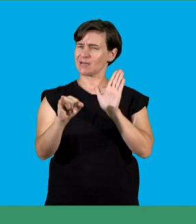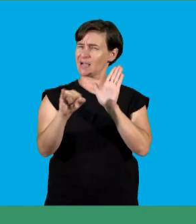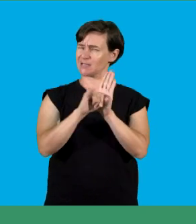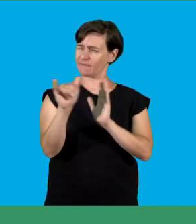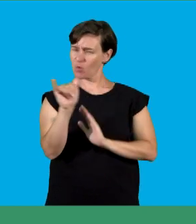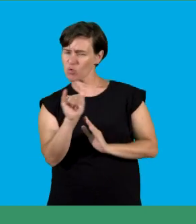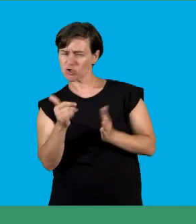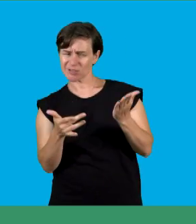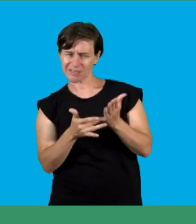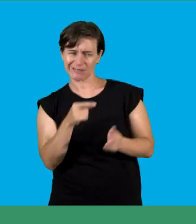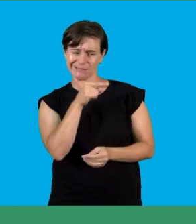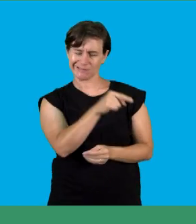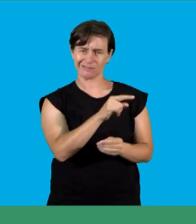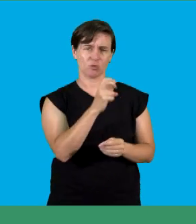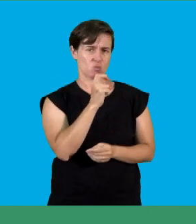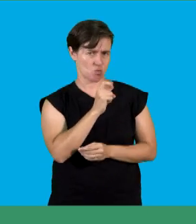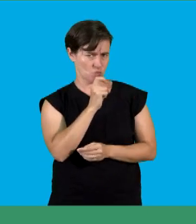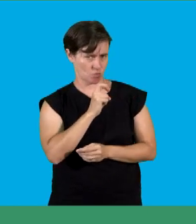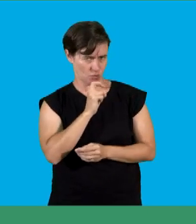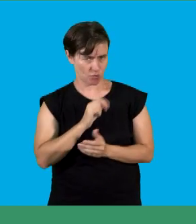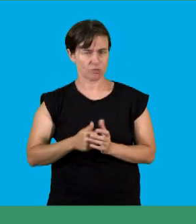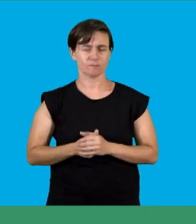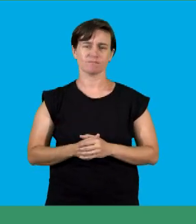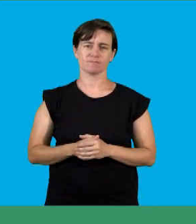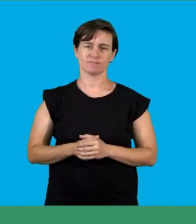need to identify and put the relevant one